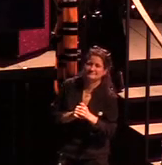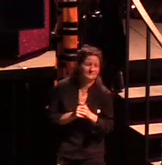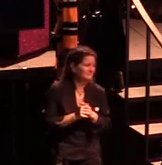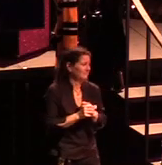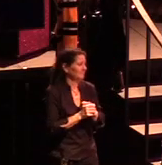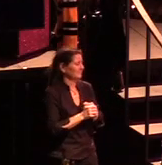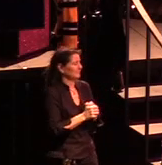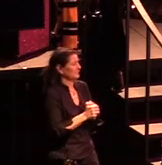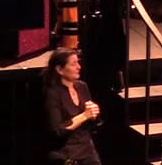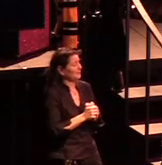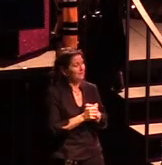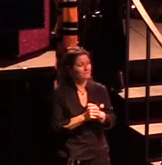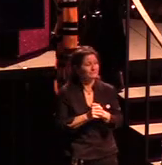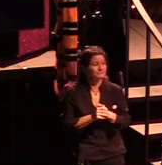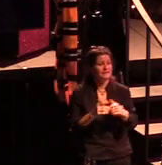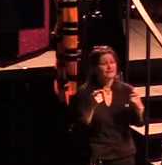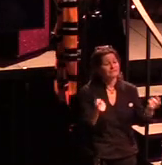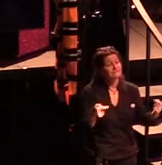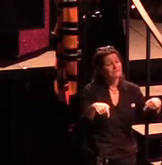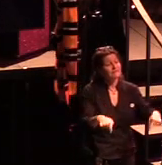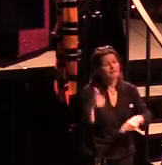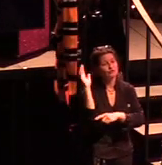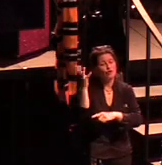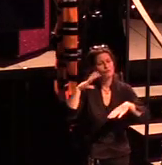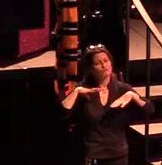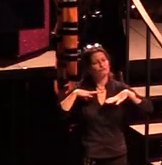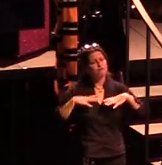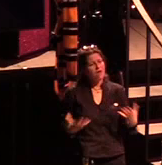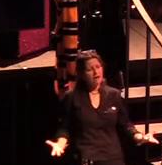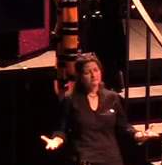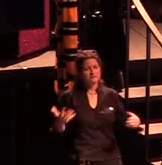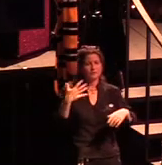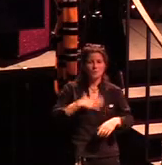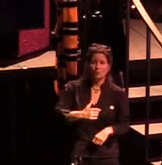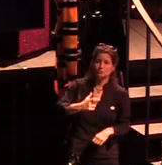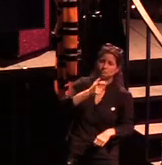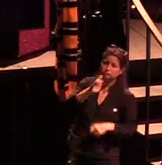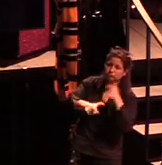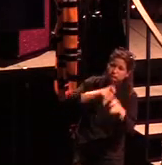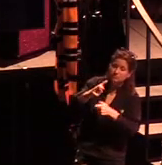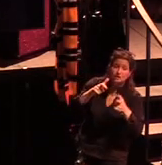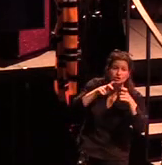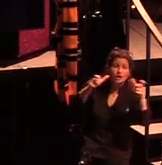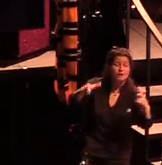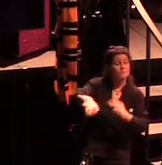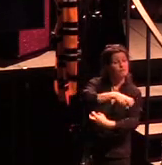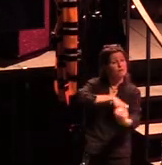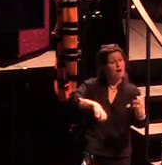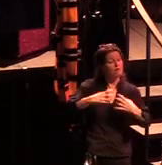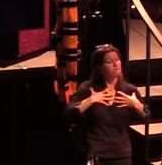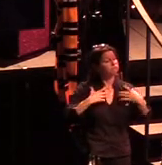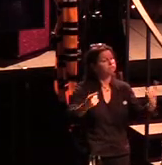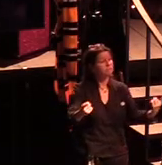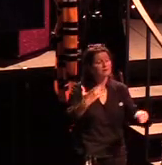biscuit this is a relaxed talk so if you want to tick shout or move about you're more than welcome and please